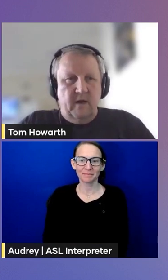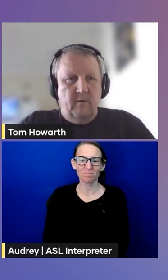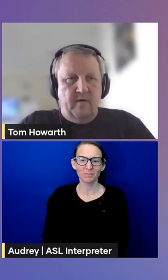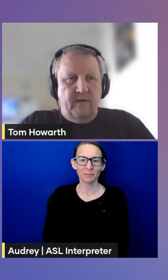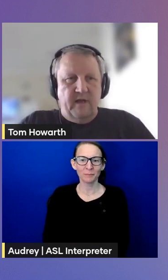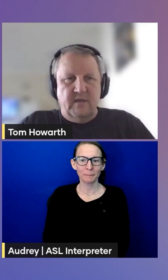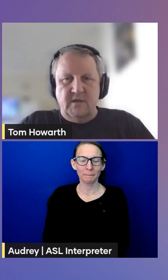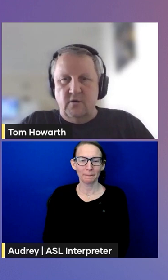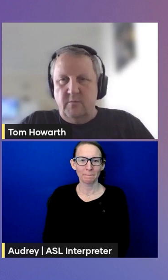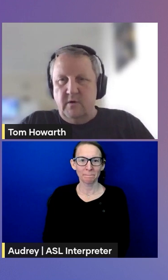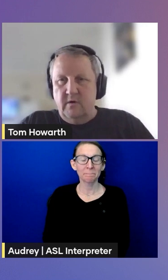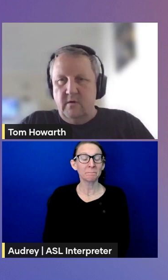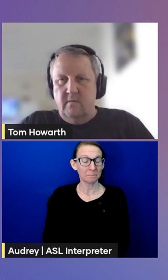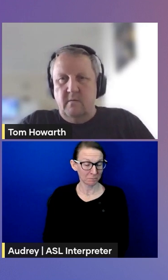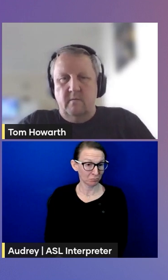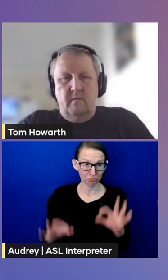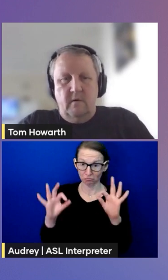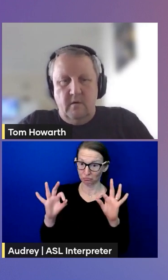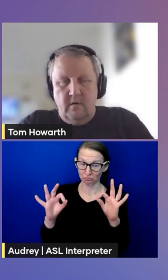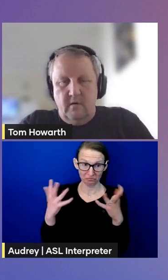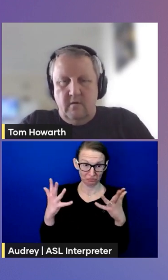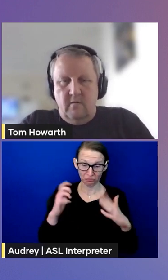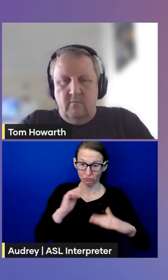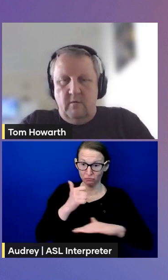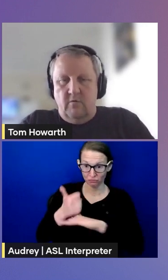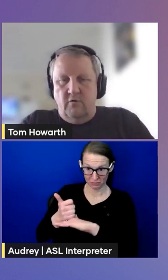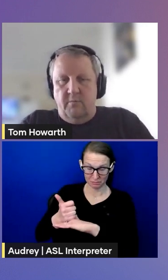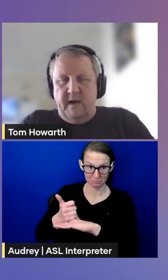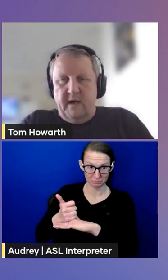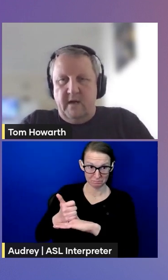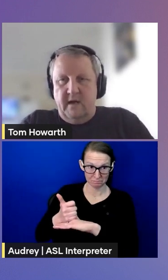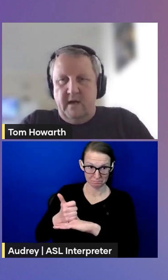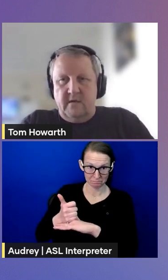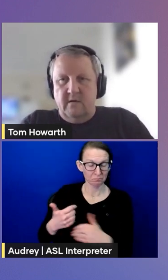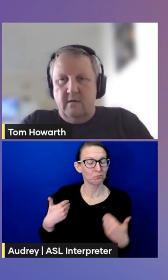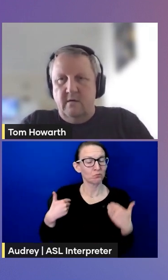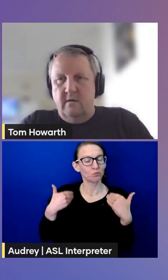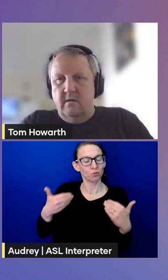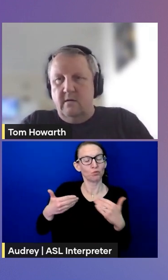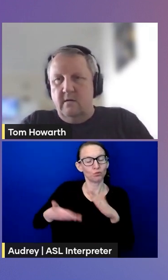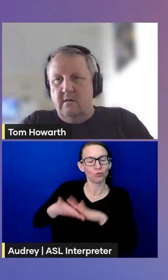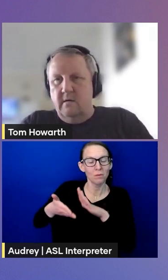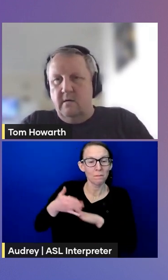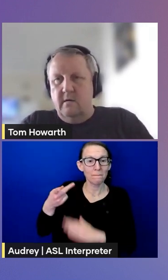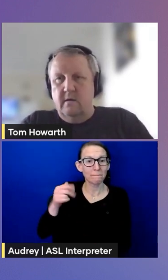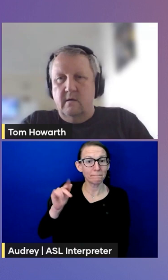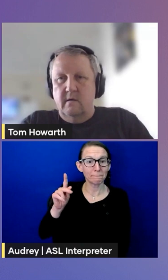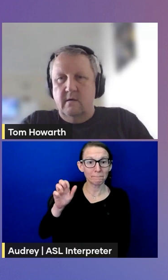So now we have that set up, we will run Packer in it.